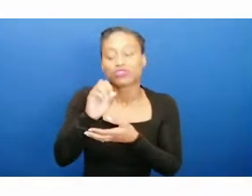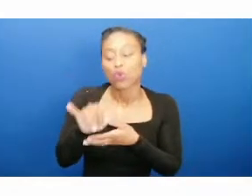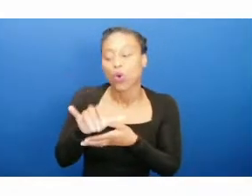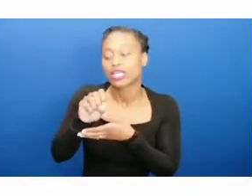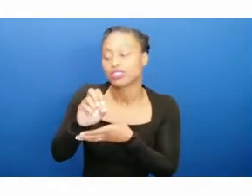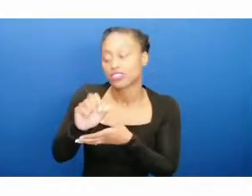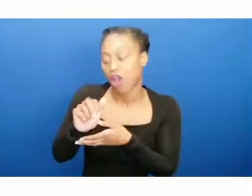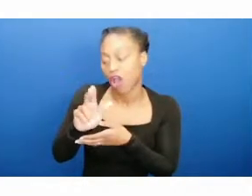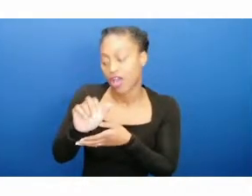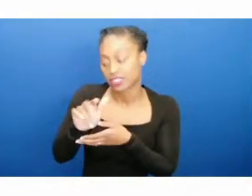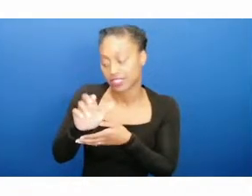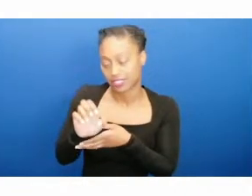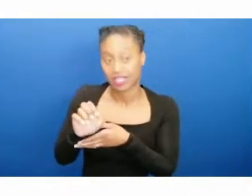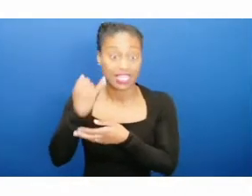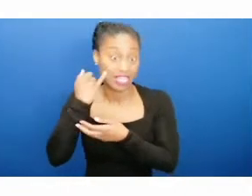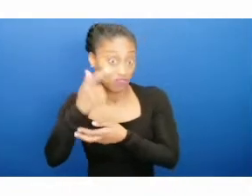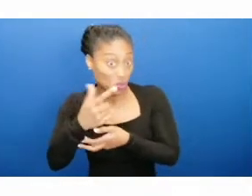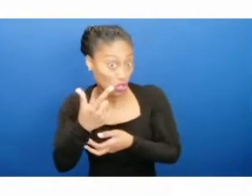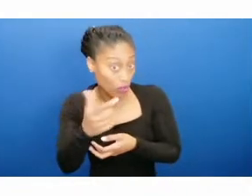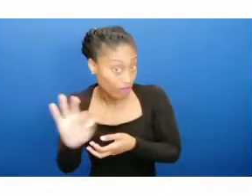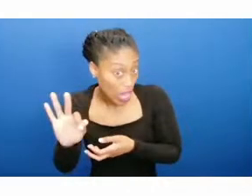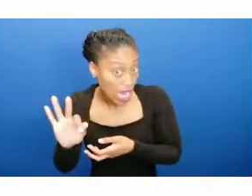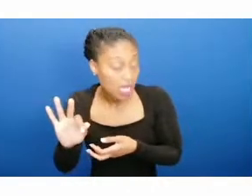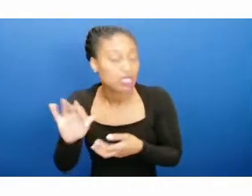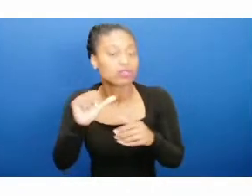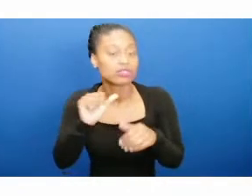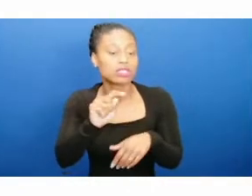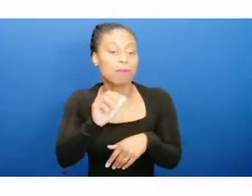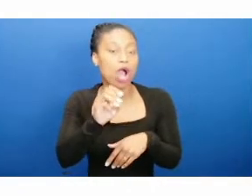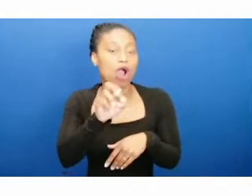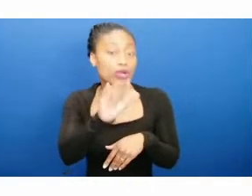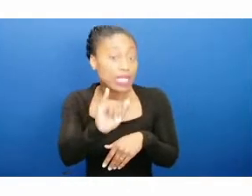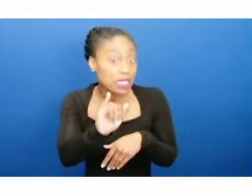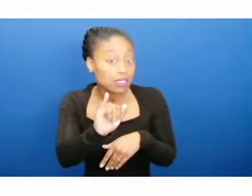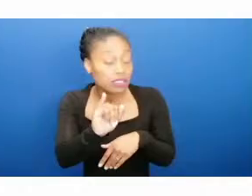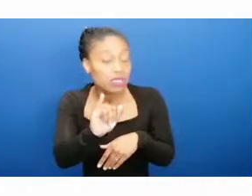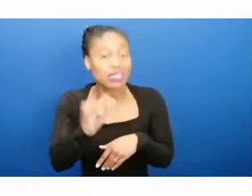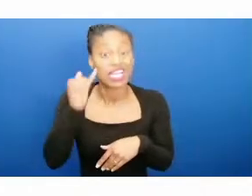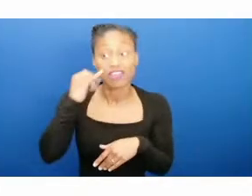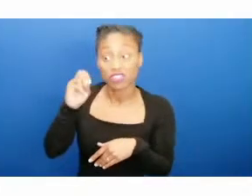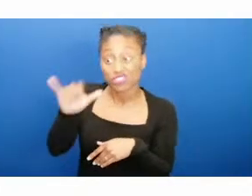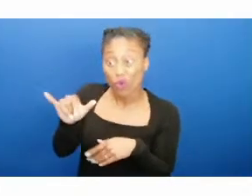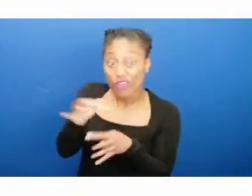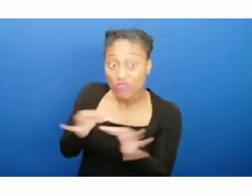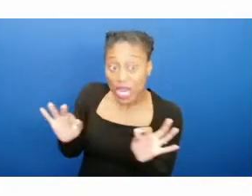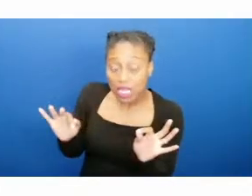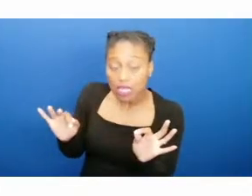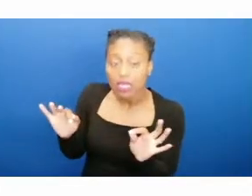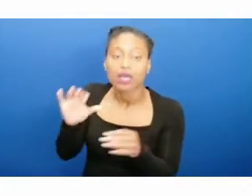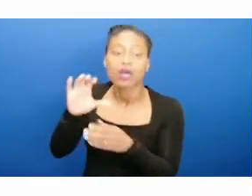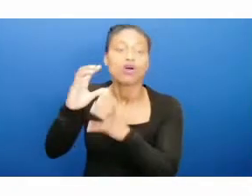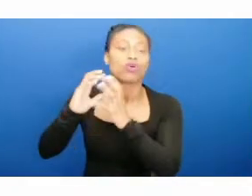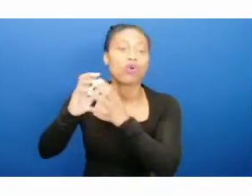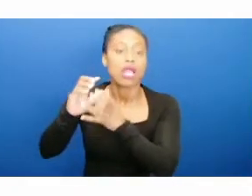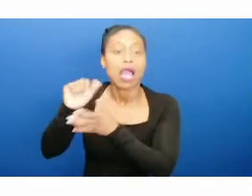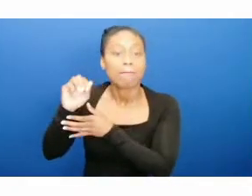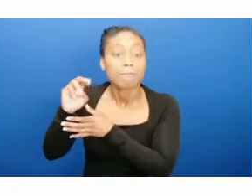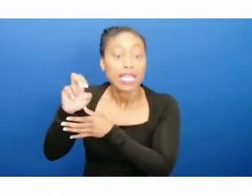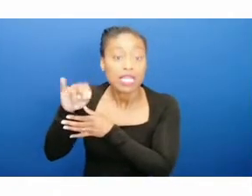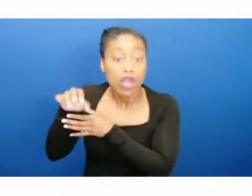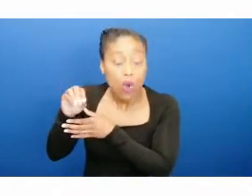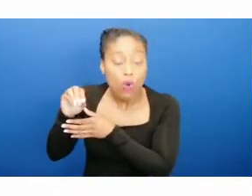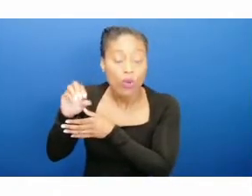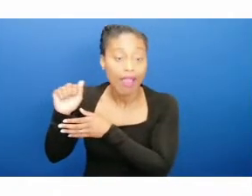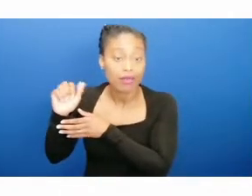sauce. If you're gluten-free, you can use tamari sauce. If you are soy-free, you can use coconut aminos and you'll